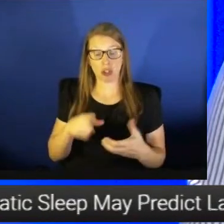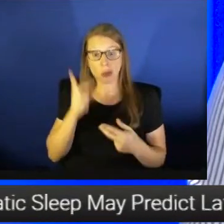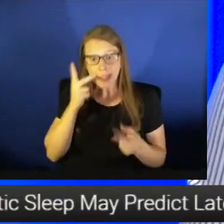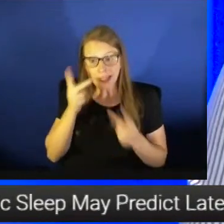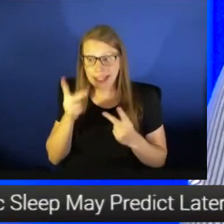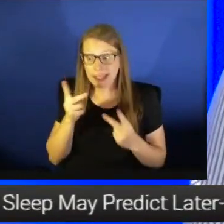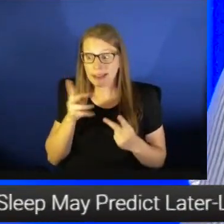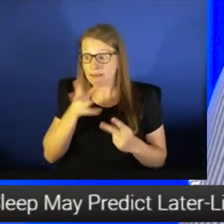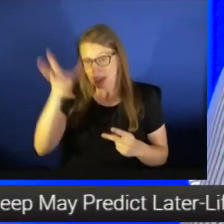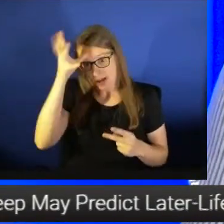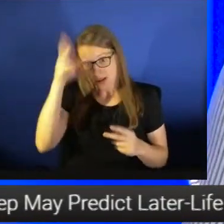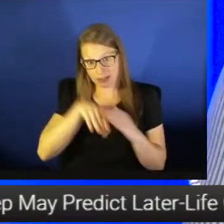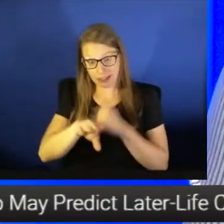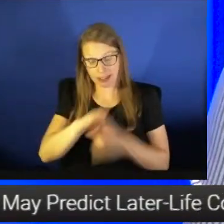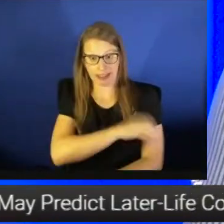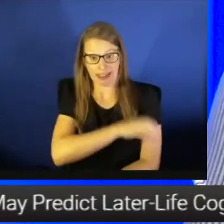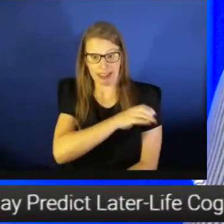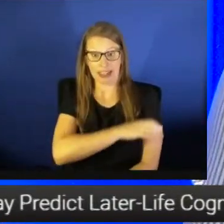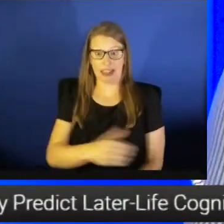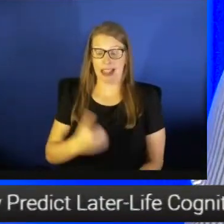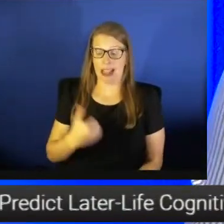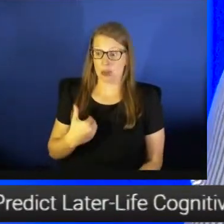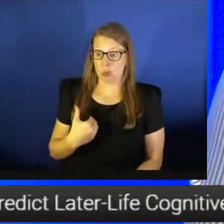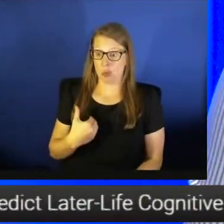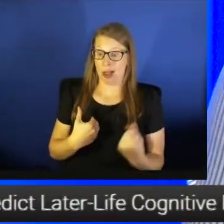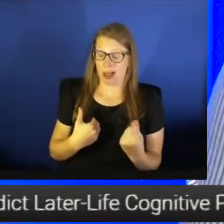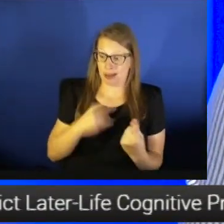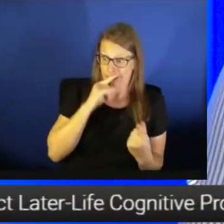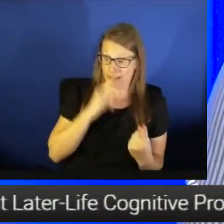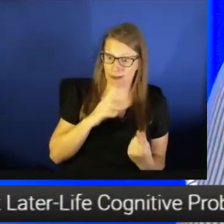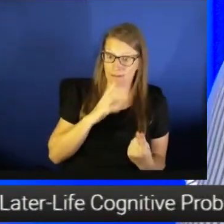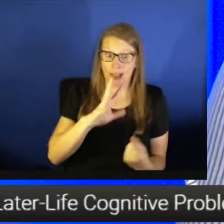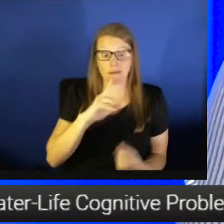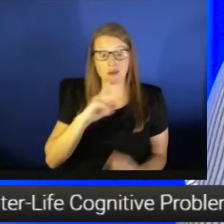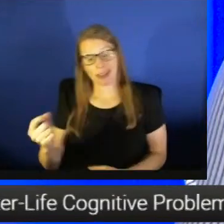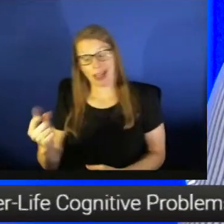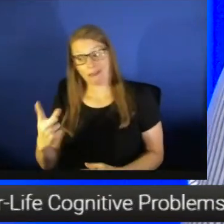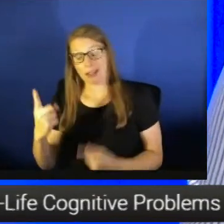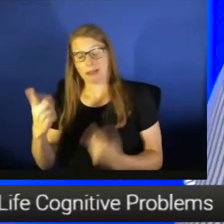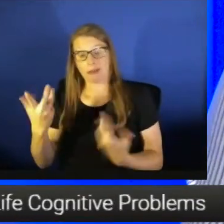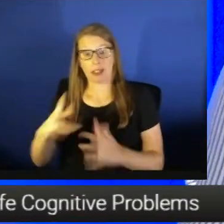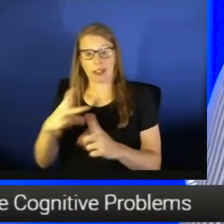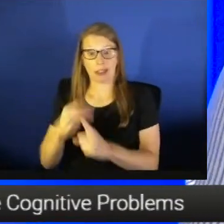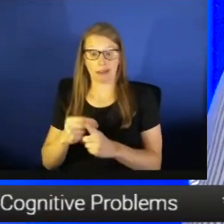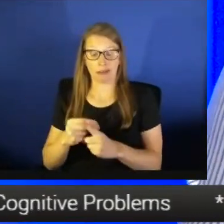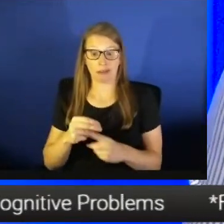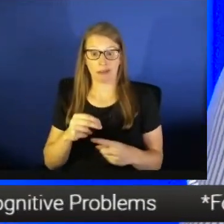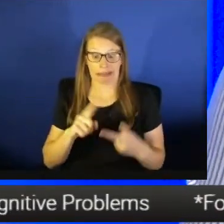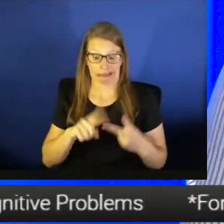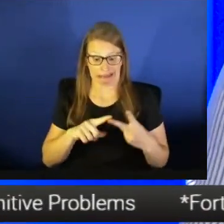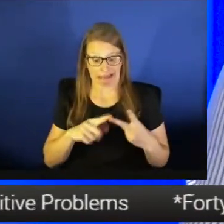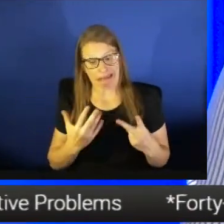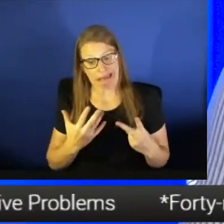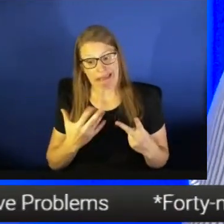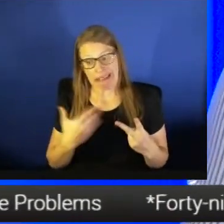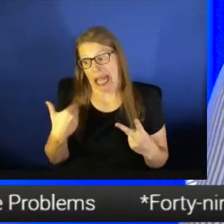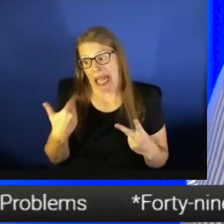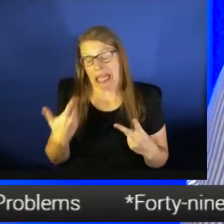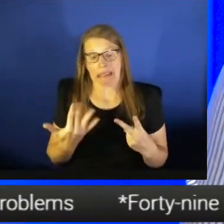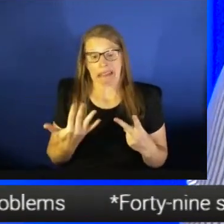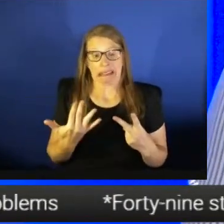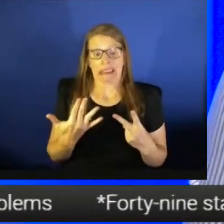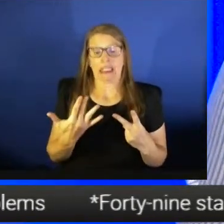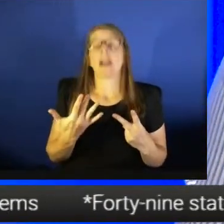into clinic and they've had one kid in the 5 to 11 age range and their younger one, and just to be able to see them finally be